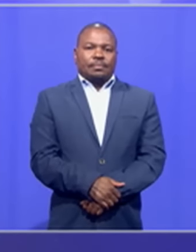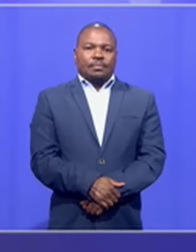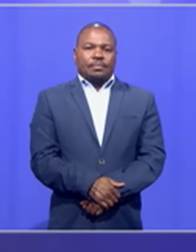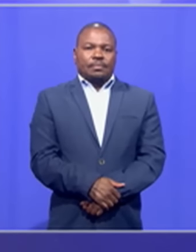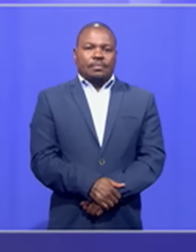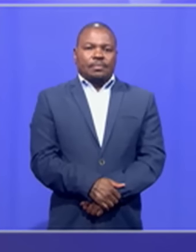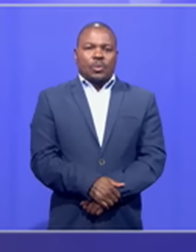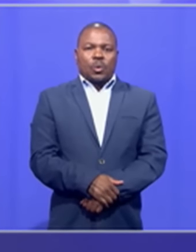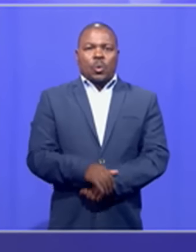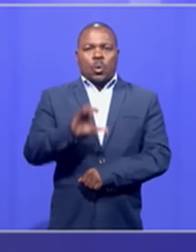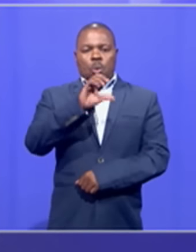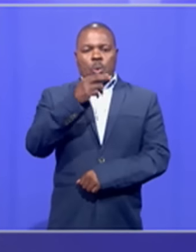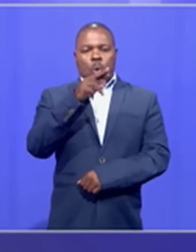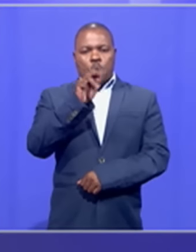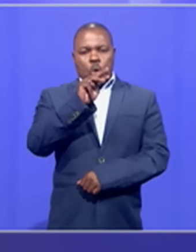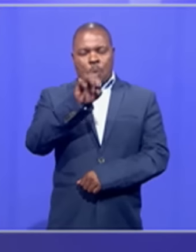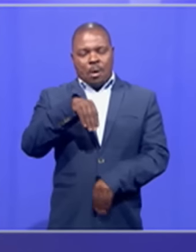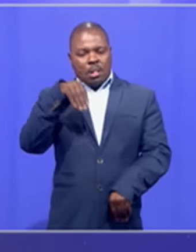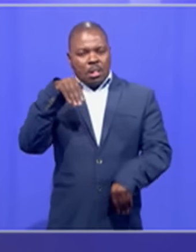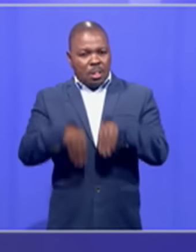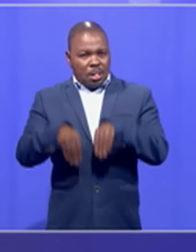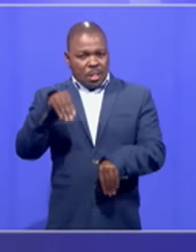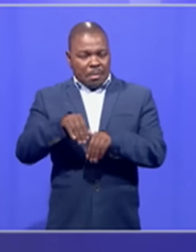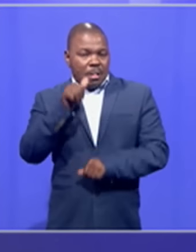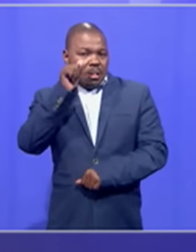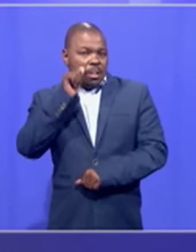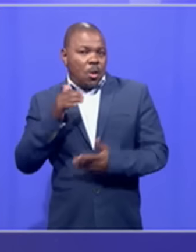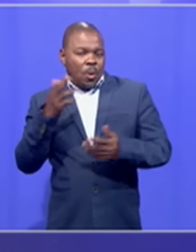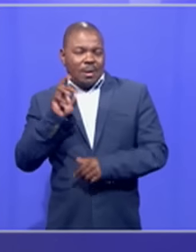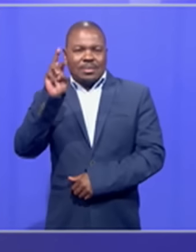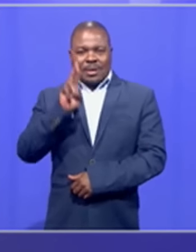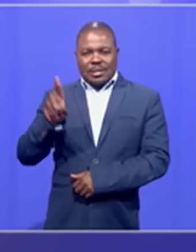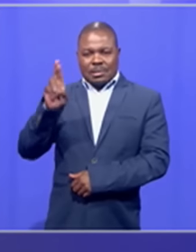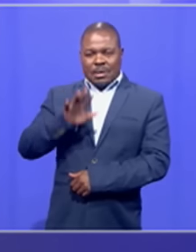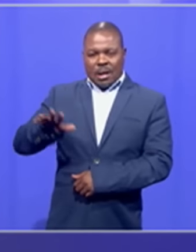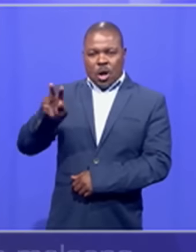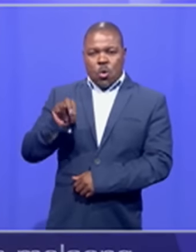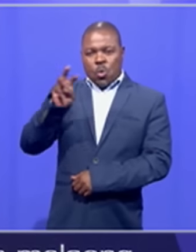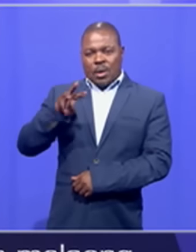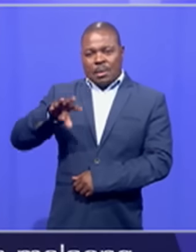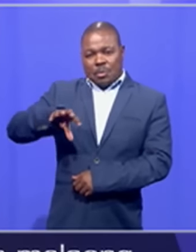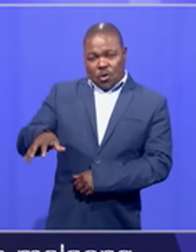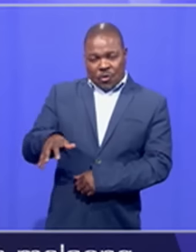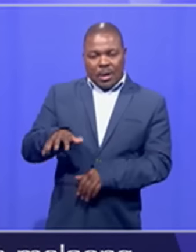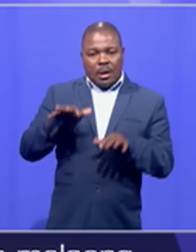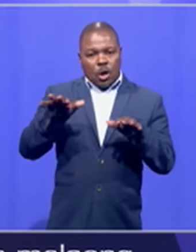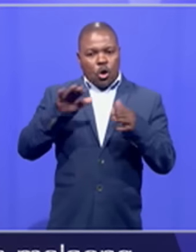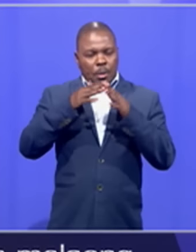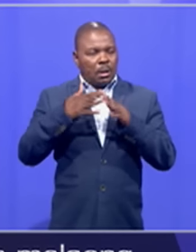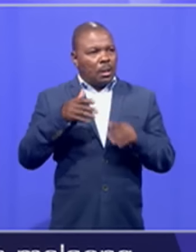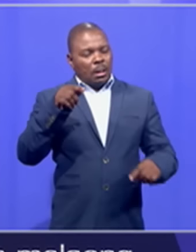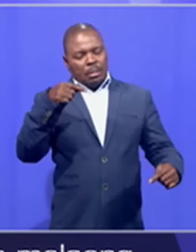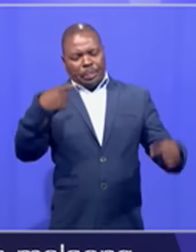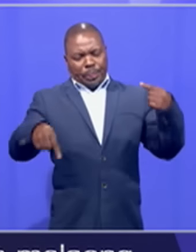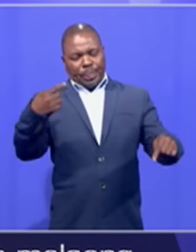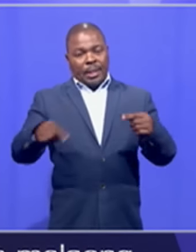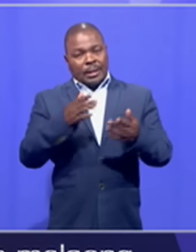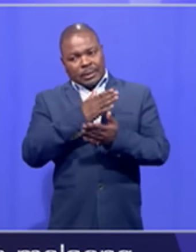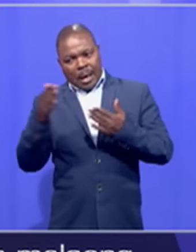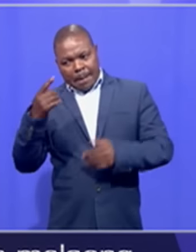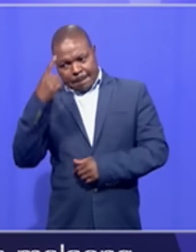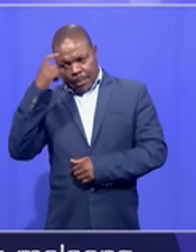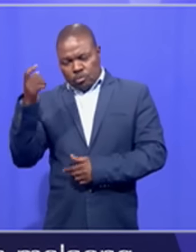Go ya pwa kromo mo go sego molaong ka Moderspreit gausi le Rustenburg provinceng ya North West go arogantše badudi bontši bo dumela